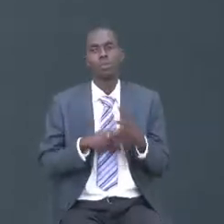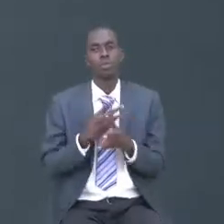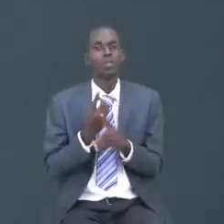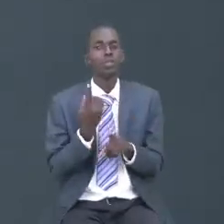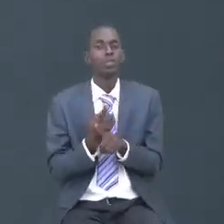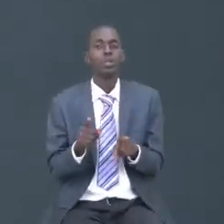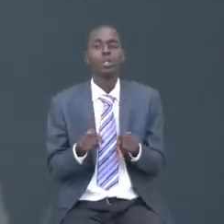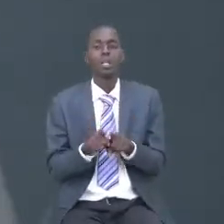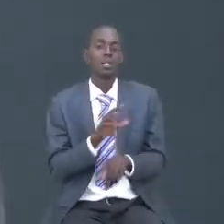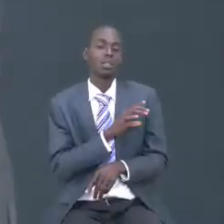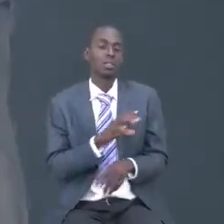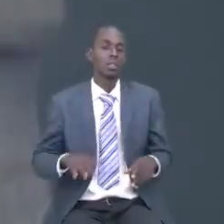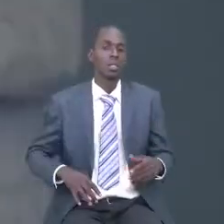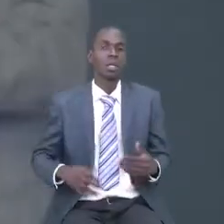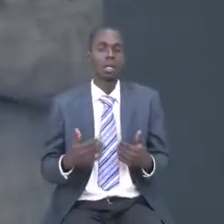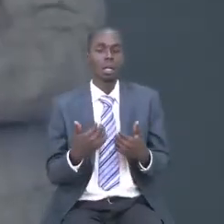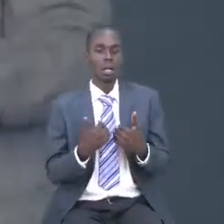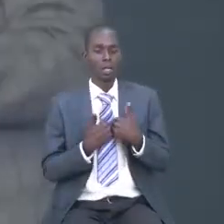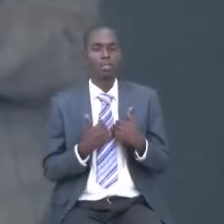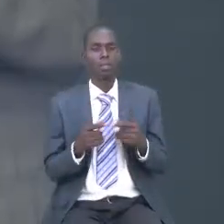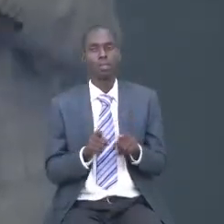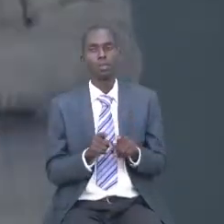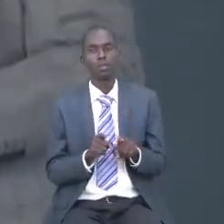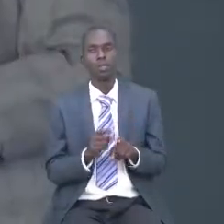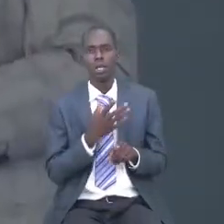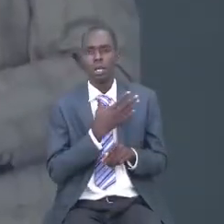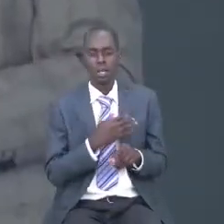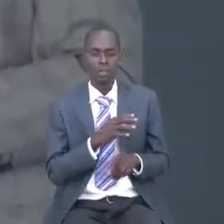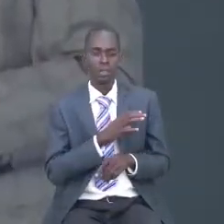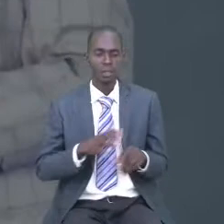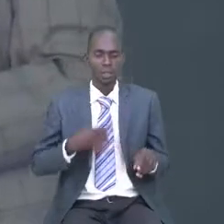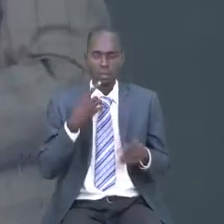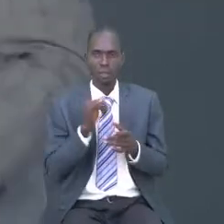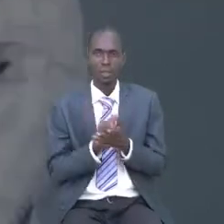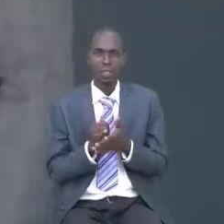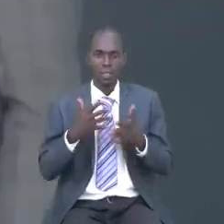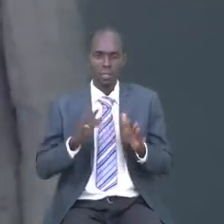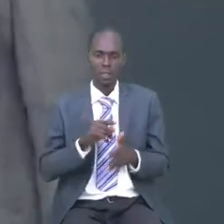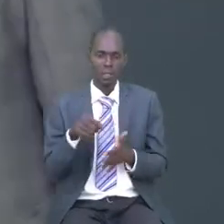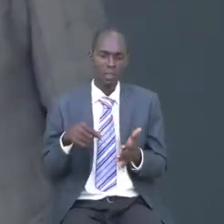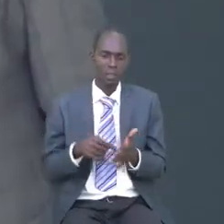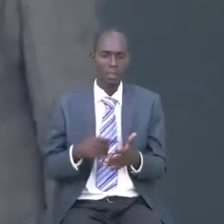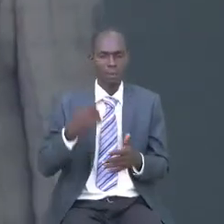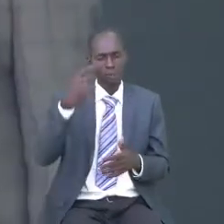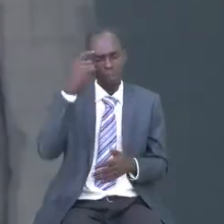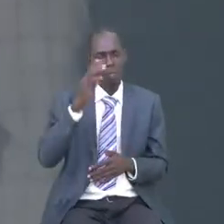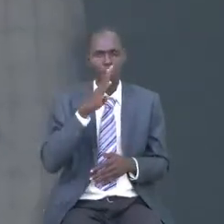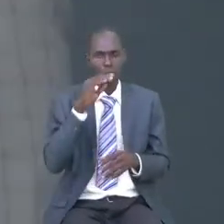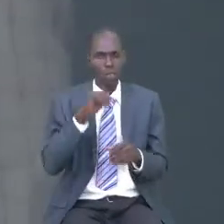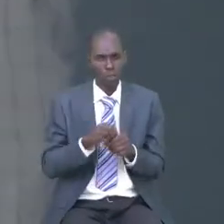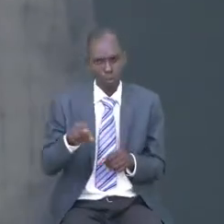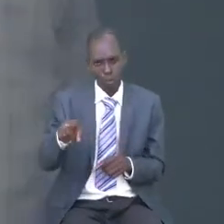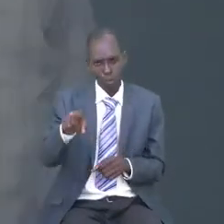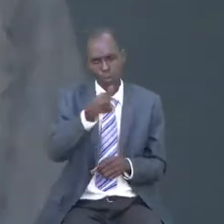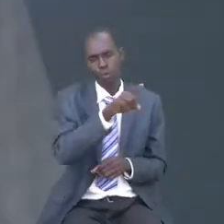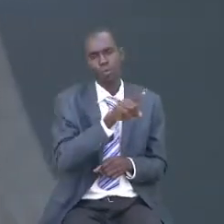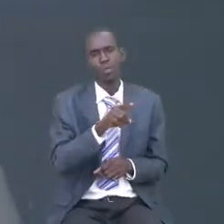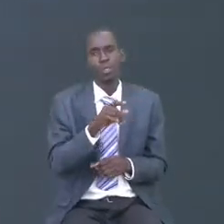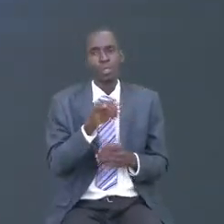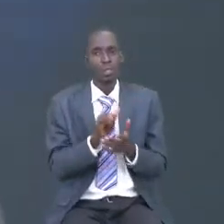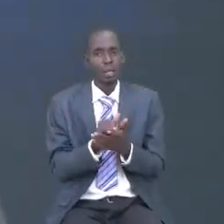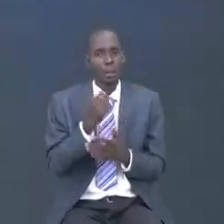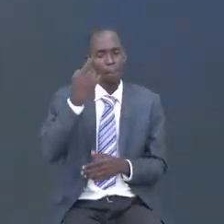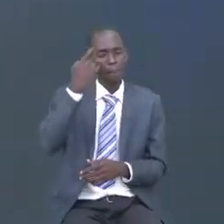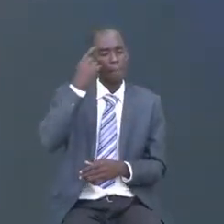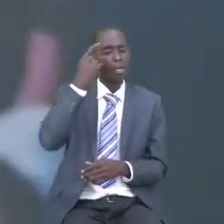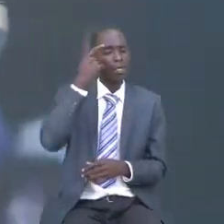Christ had. And it says, let the mind be in you. The mindset that says,